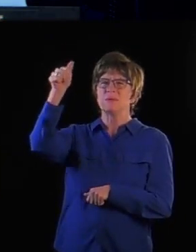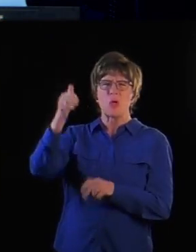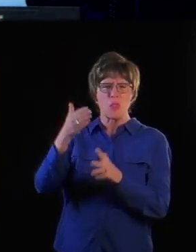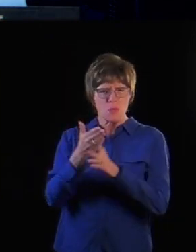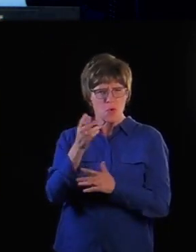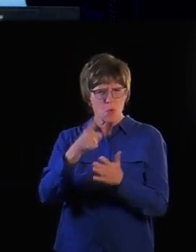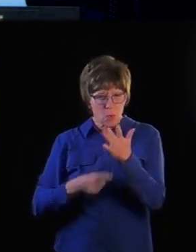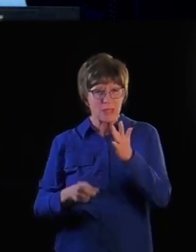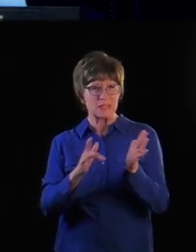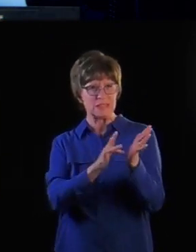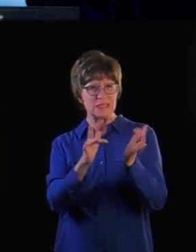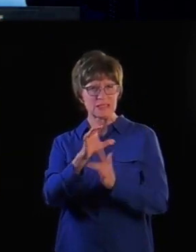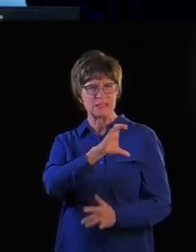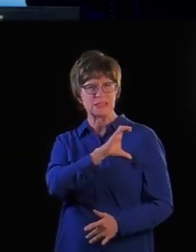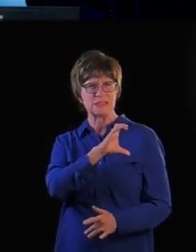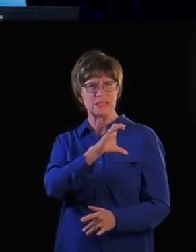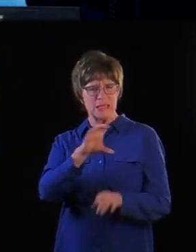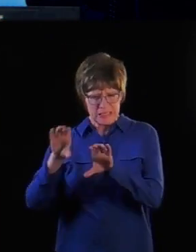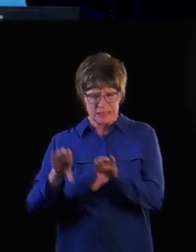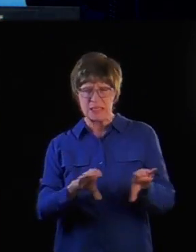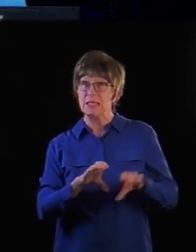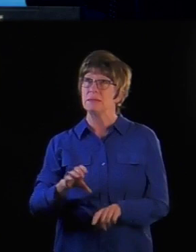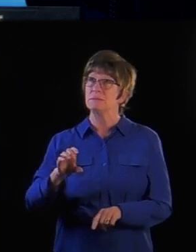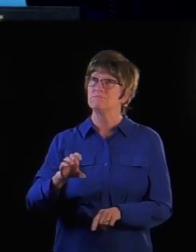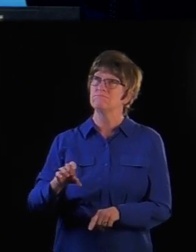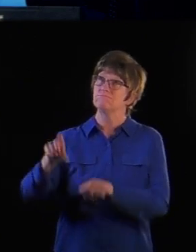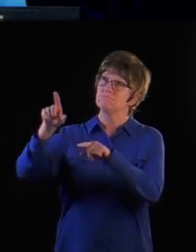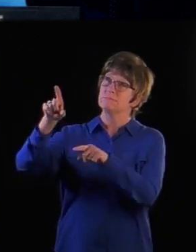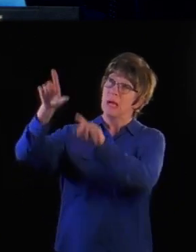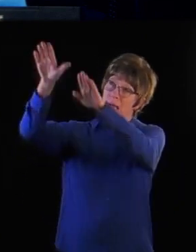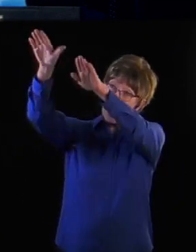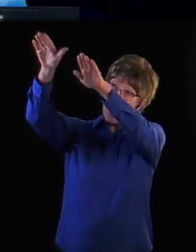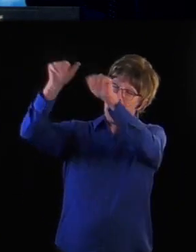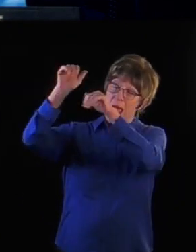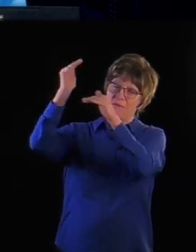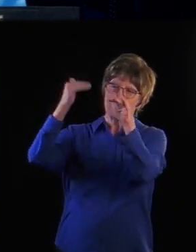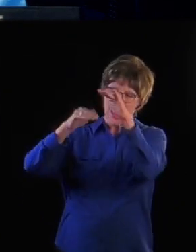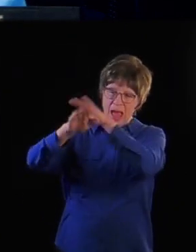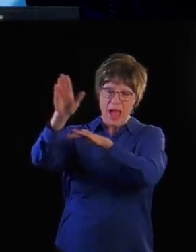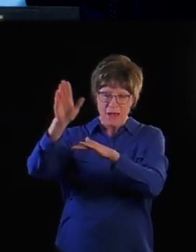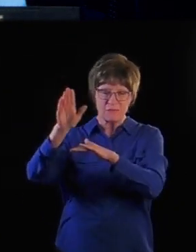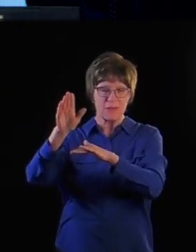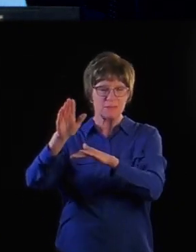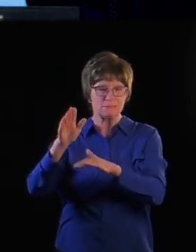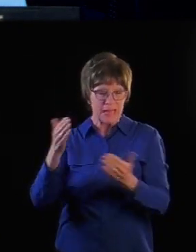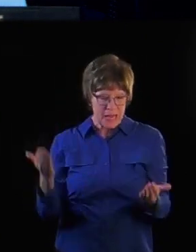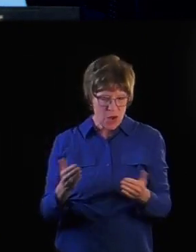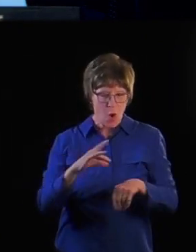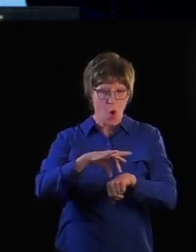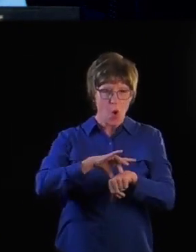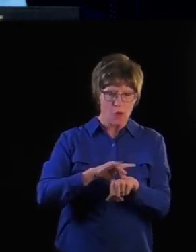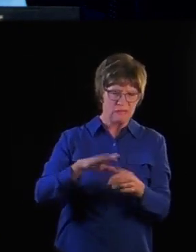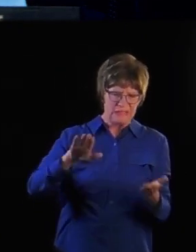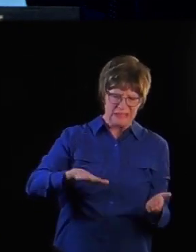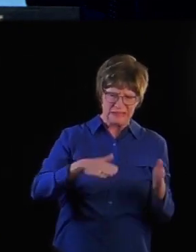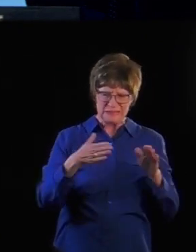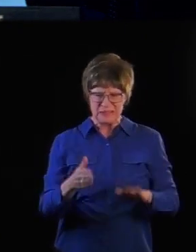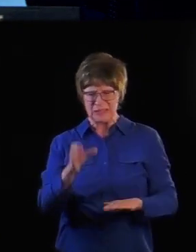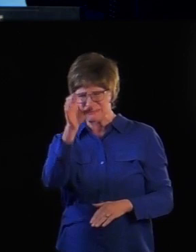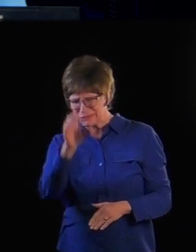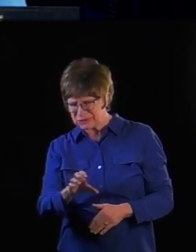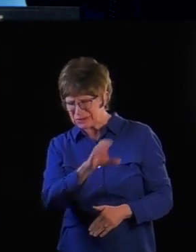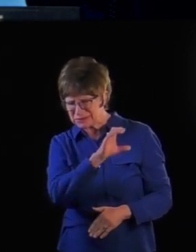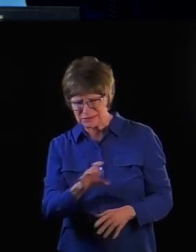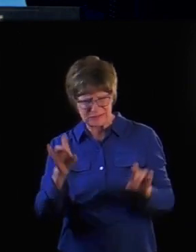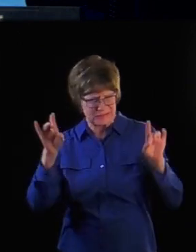did, Jesus who left heaven and he came to earth, put on human skin for you and me. He died upon a cross, the most brutal death of its day.